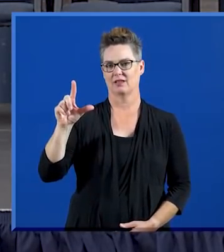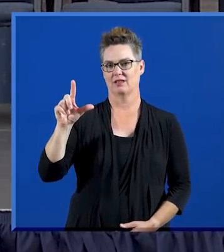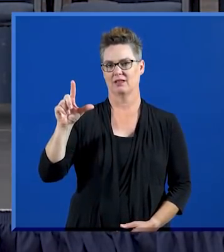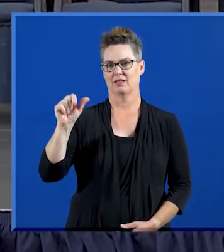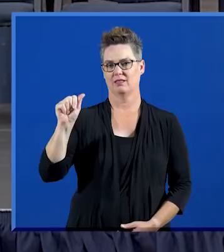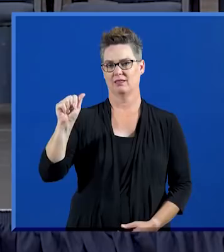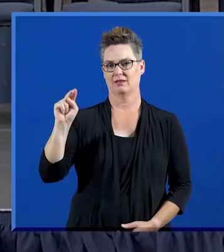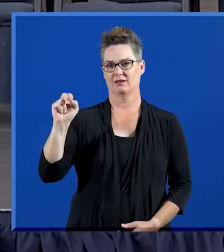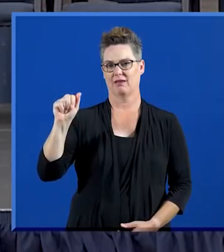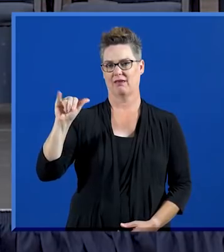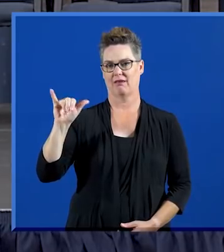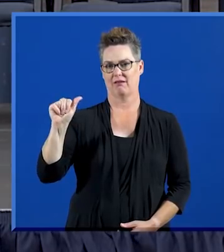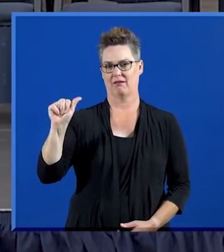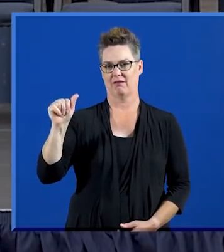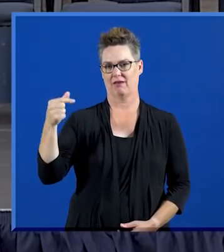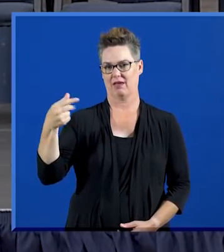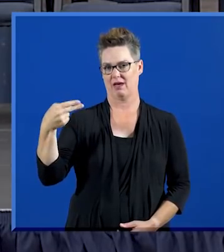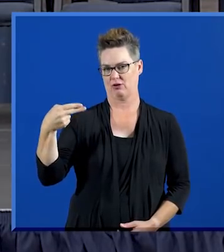Linnea Haggerty.